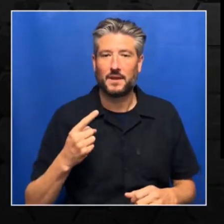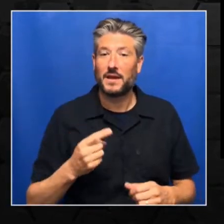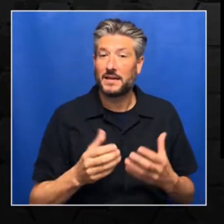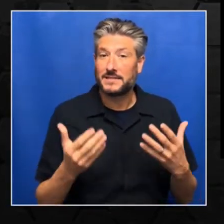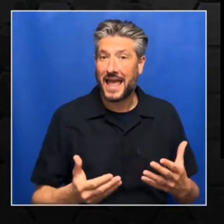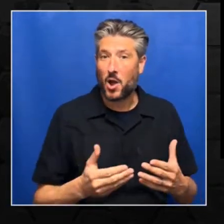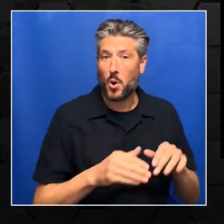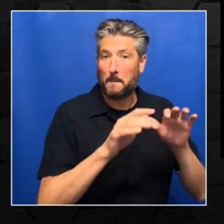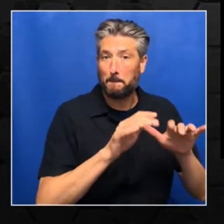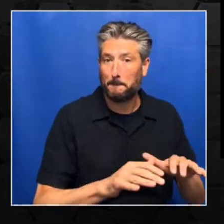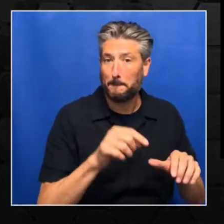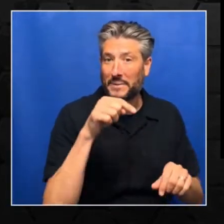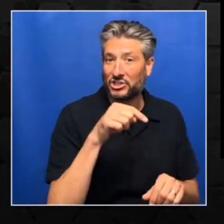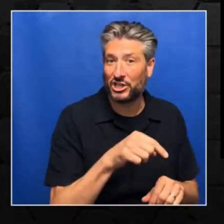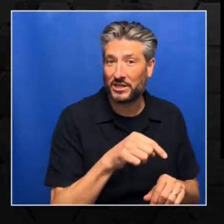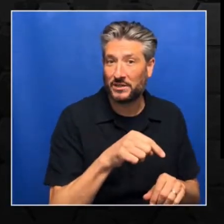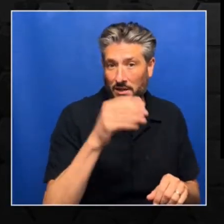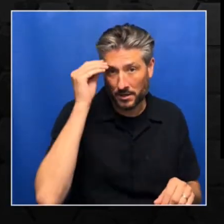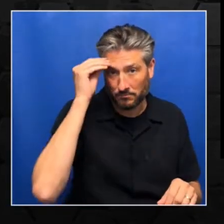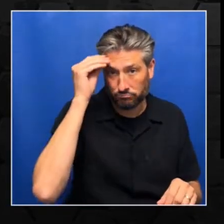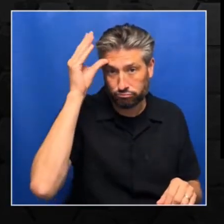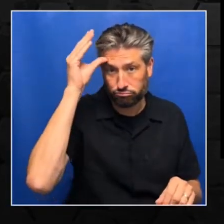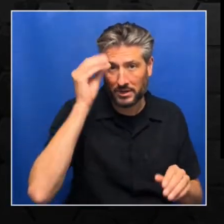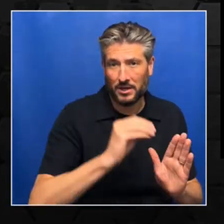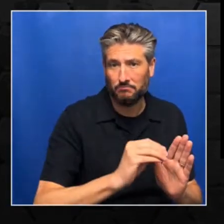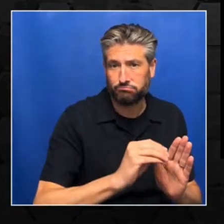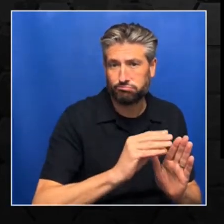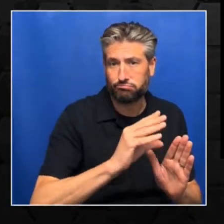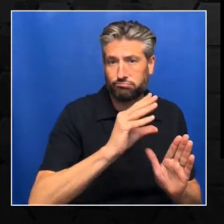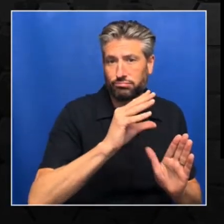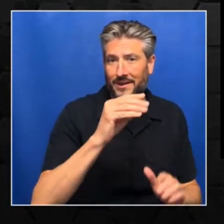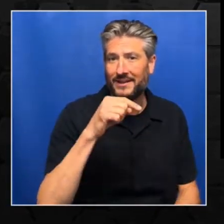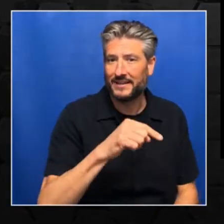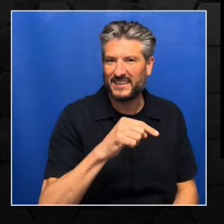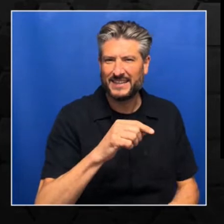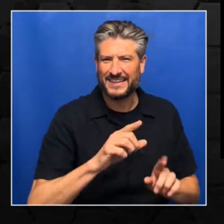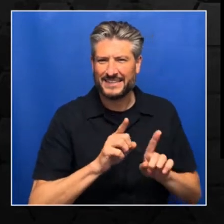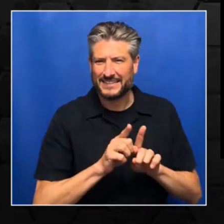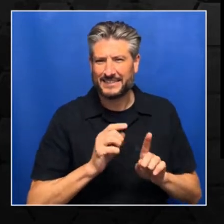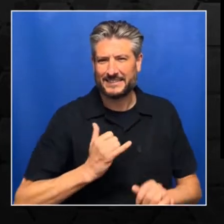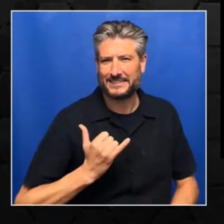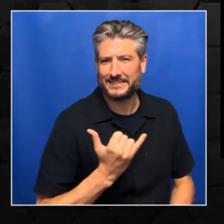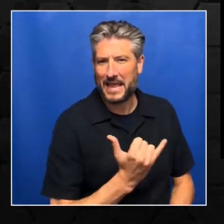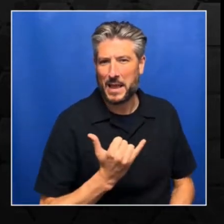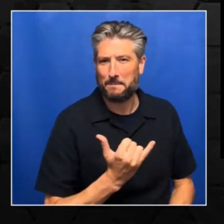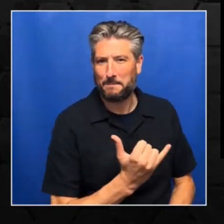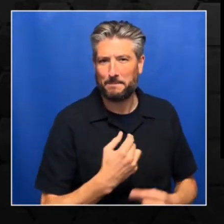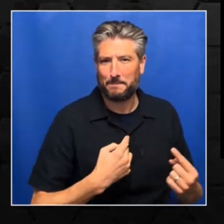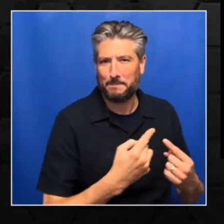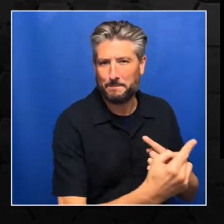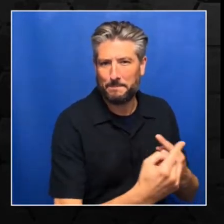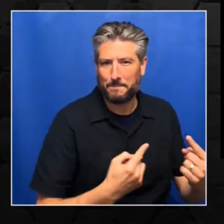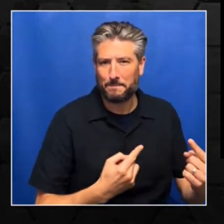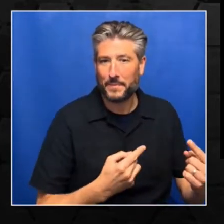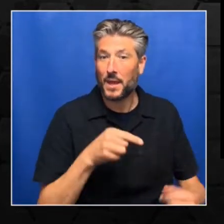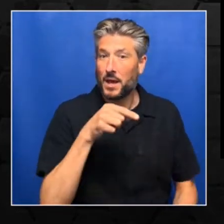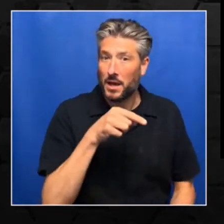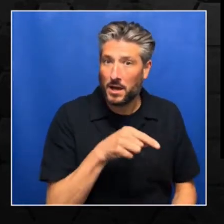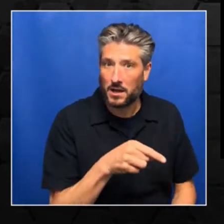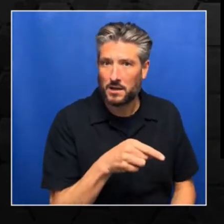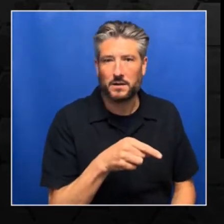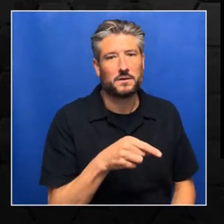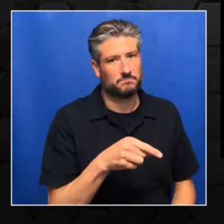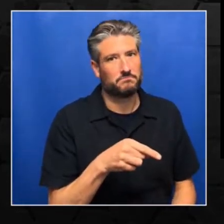giving them the ability to basically do what we can do, but even at a better rate. Just as